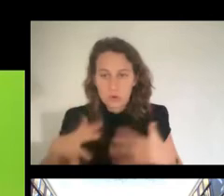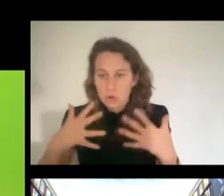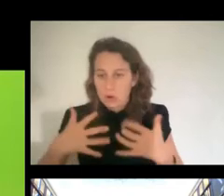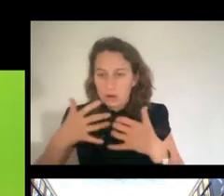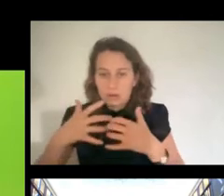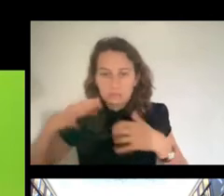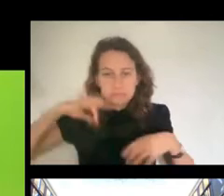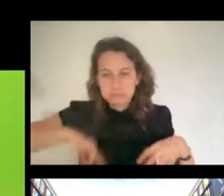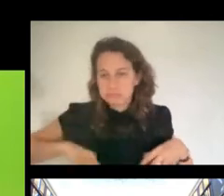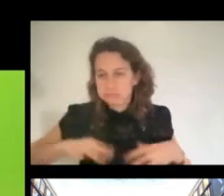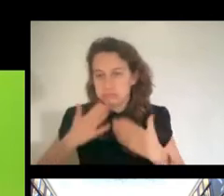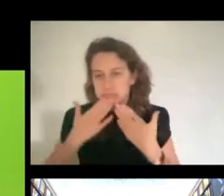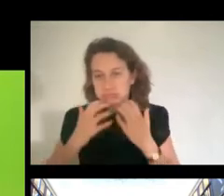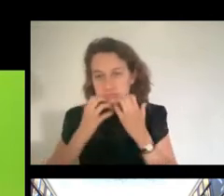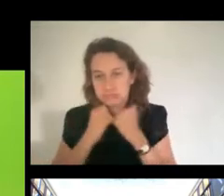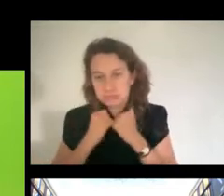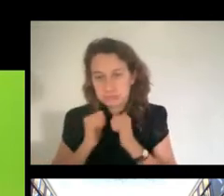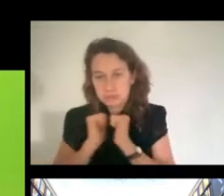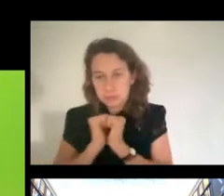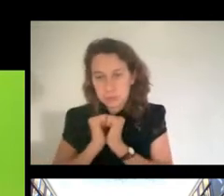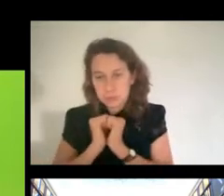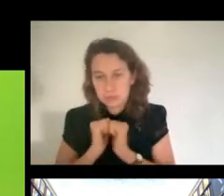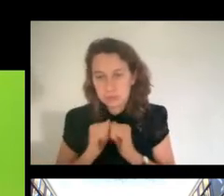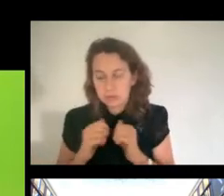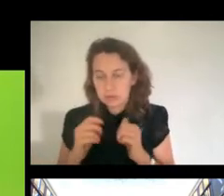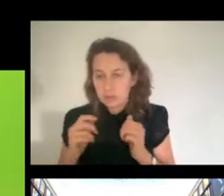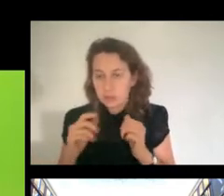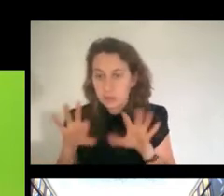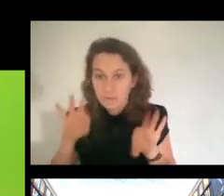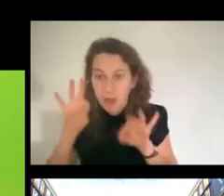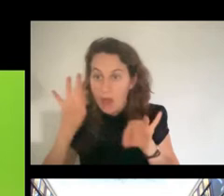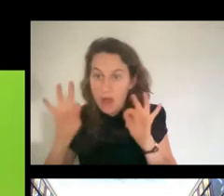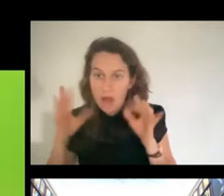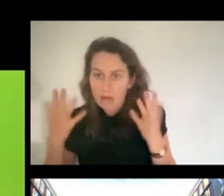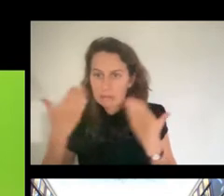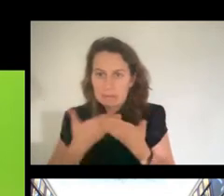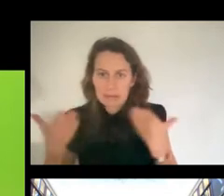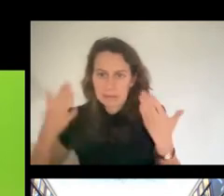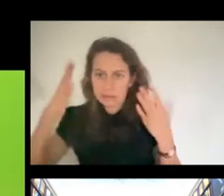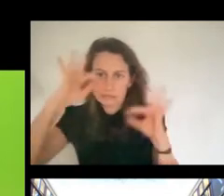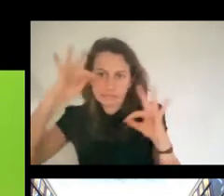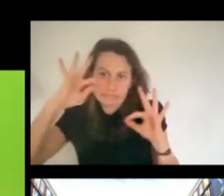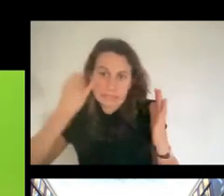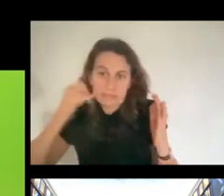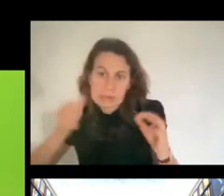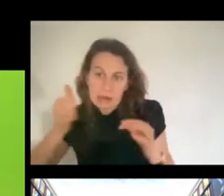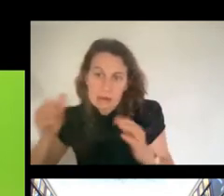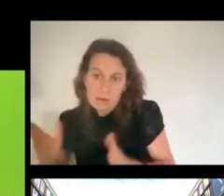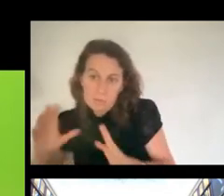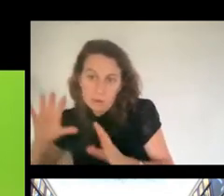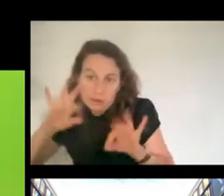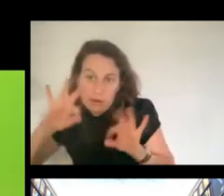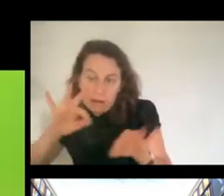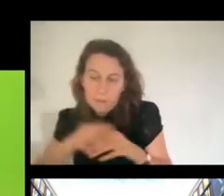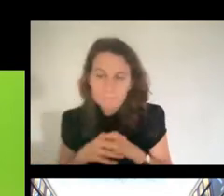to collaborate, because you discover things, you know, that you otherwise wouldn't, I think. Mm-hmm. And these